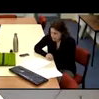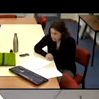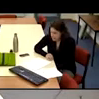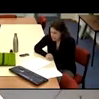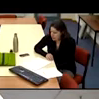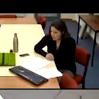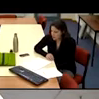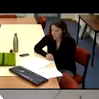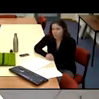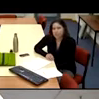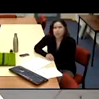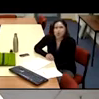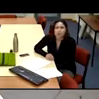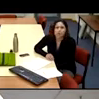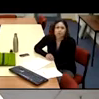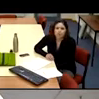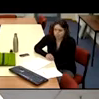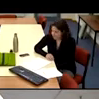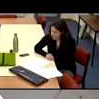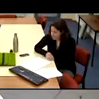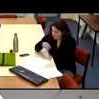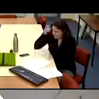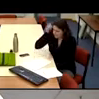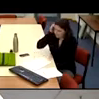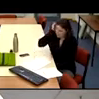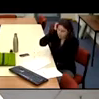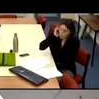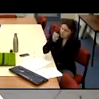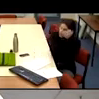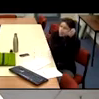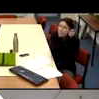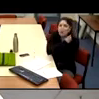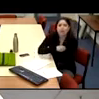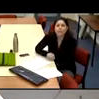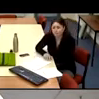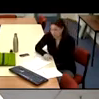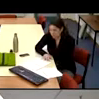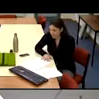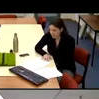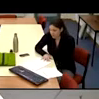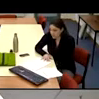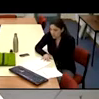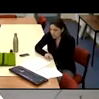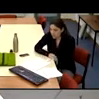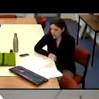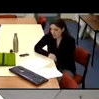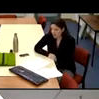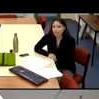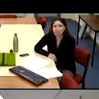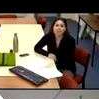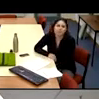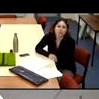for action in terms of an EU-wide humanitarian response. There was, however, a prevalence of myth